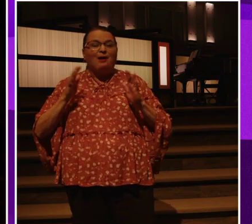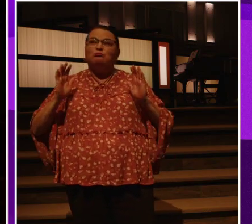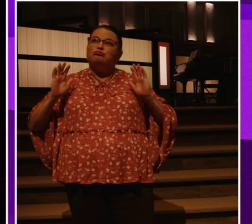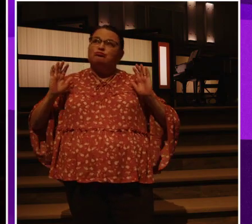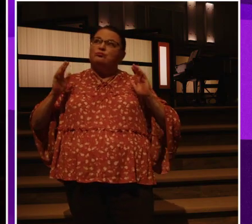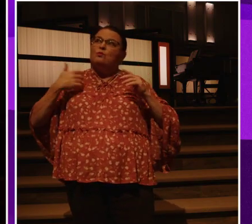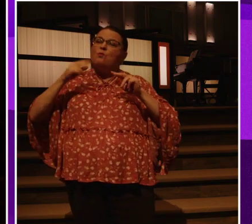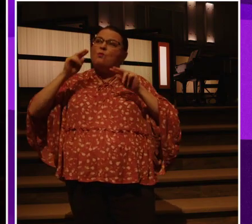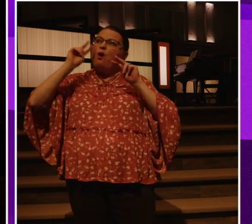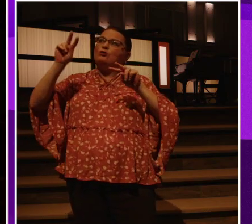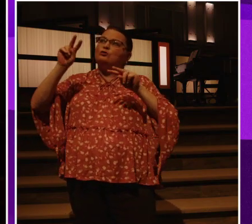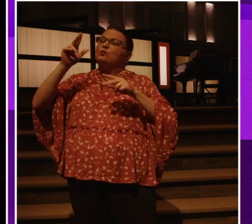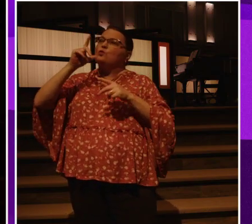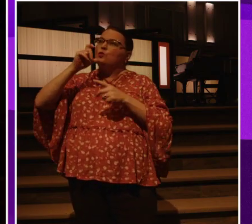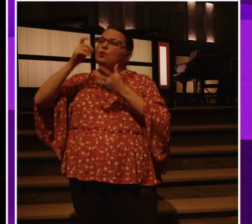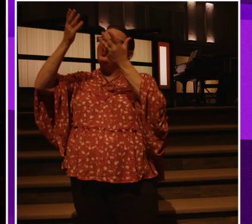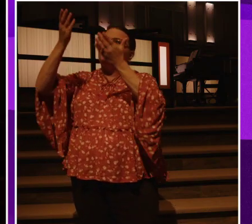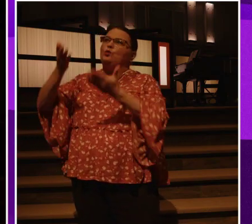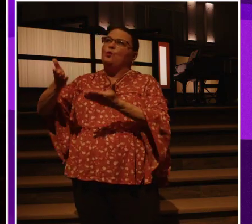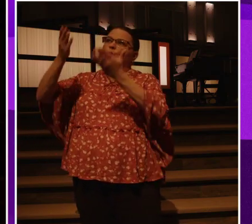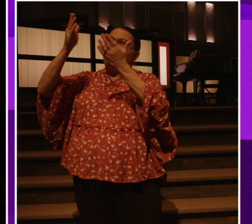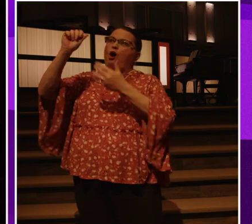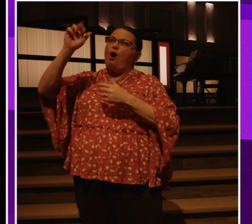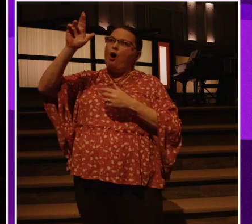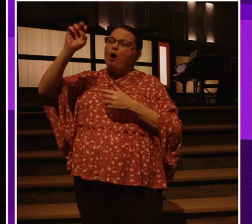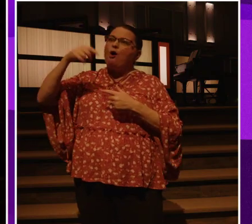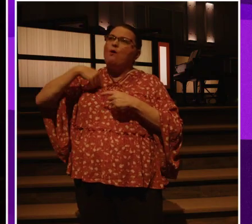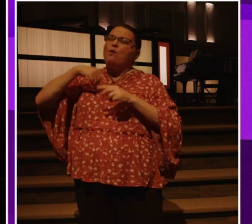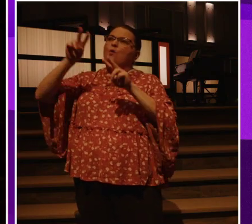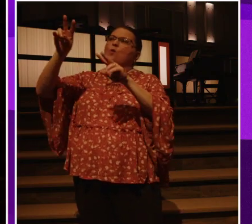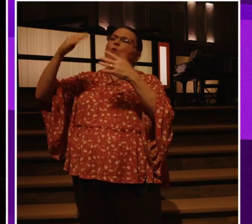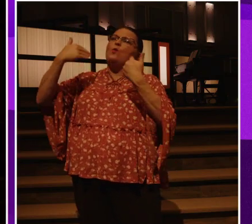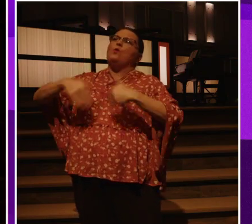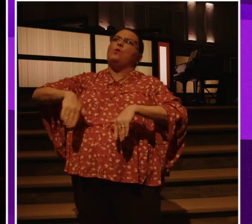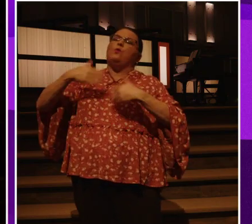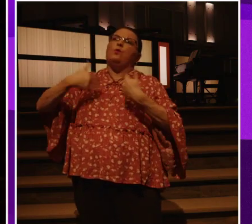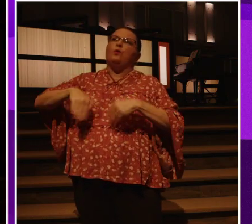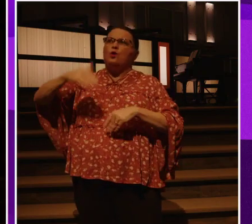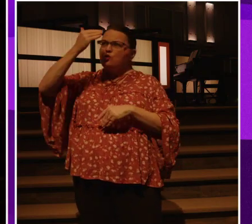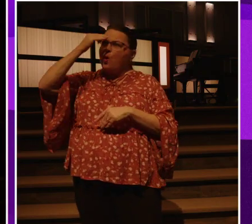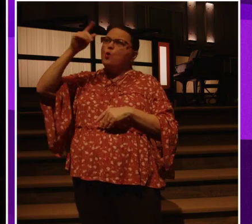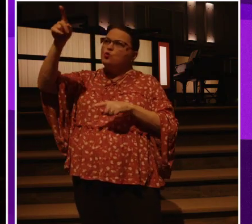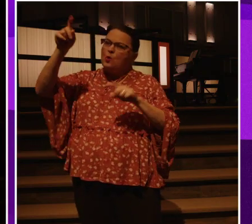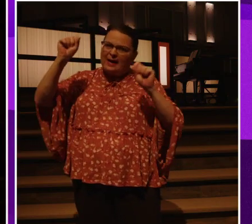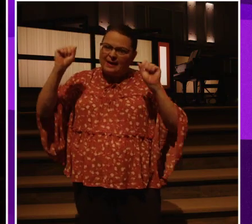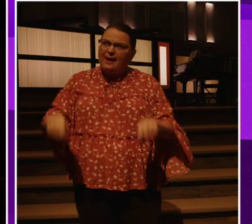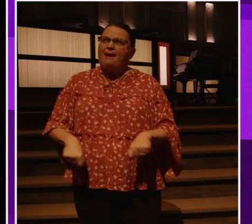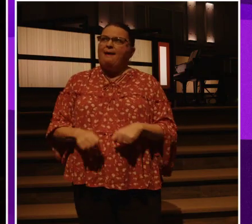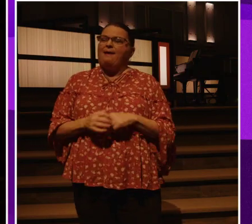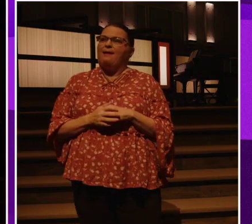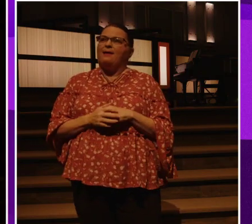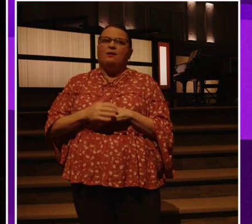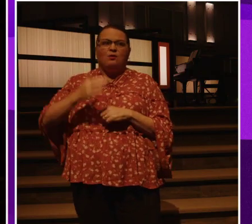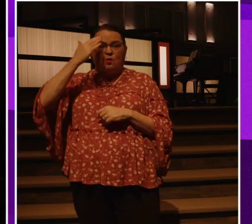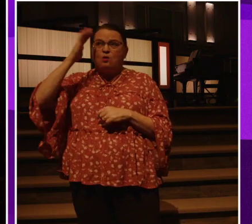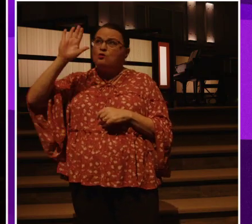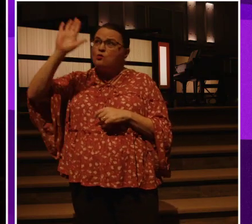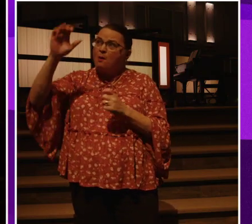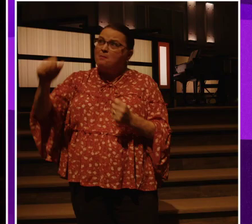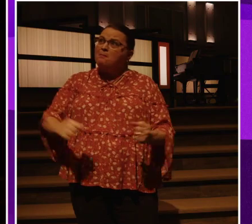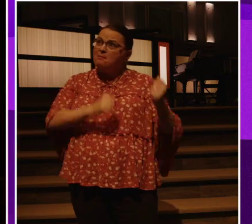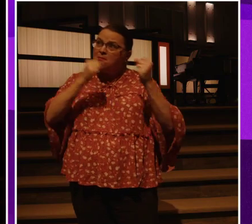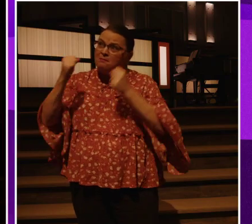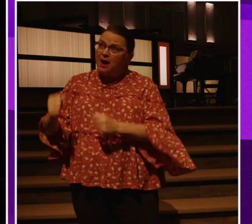in awe of who You are, knowing You're able and knowing that by Your power You